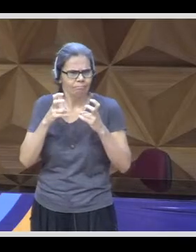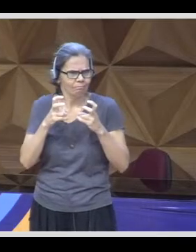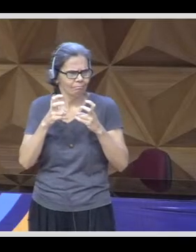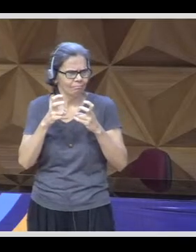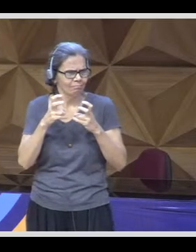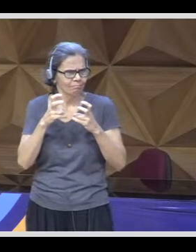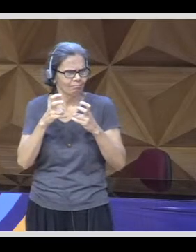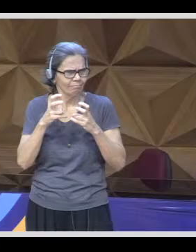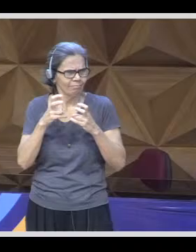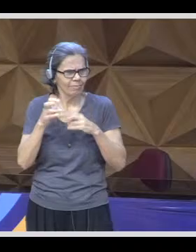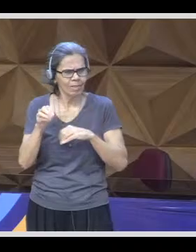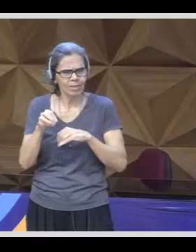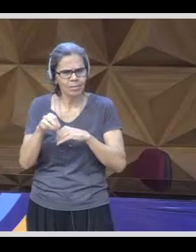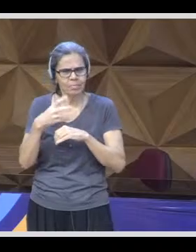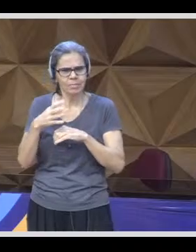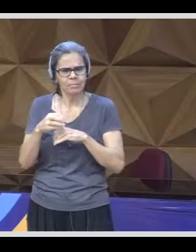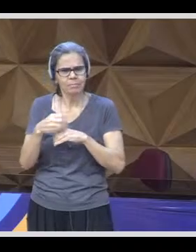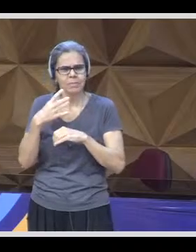are very